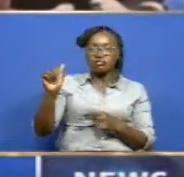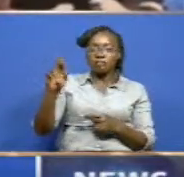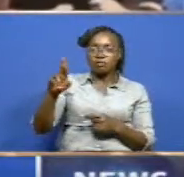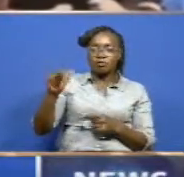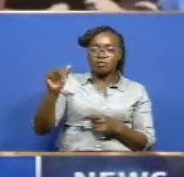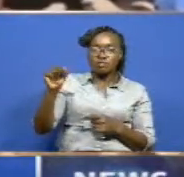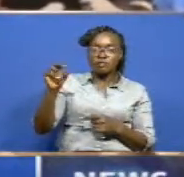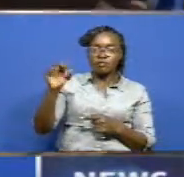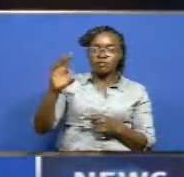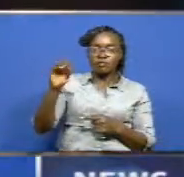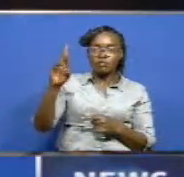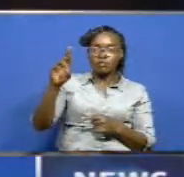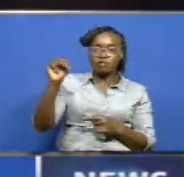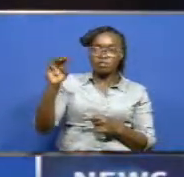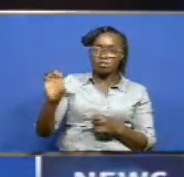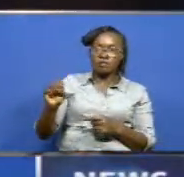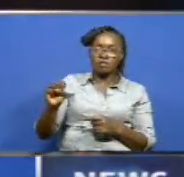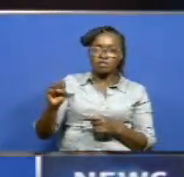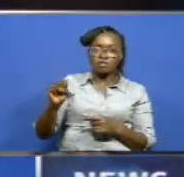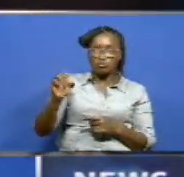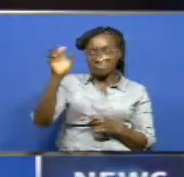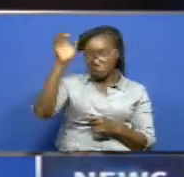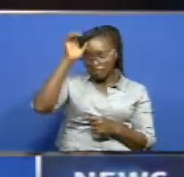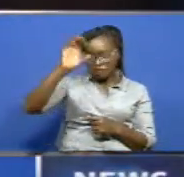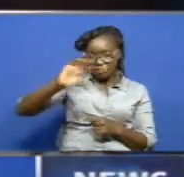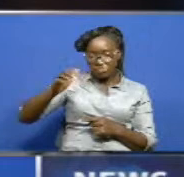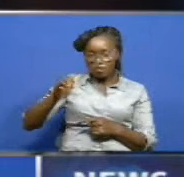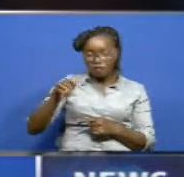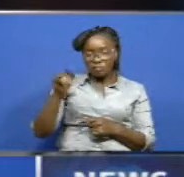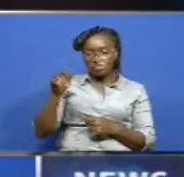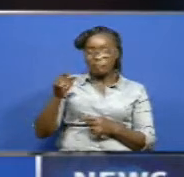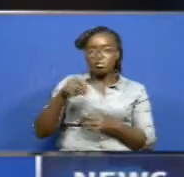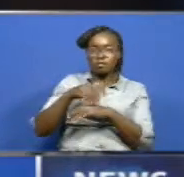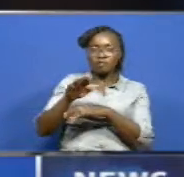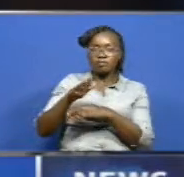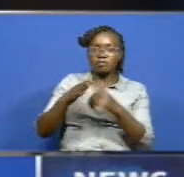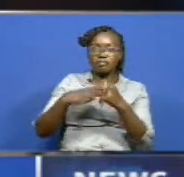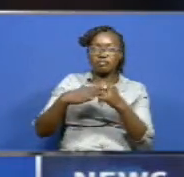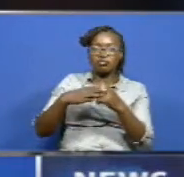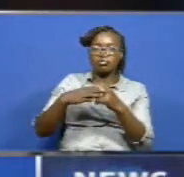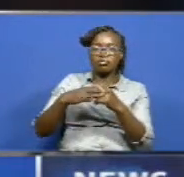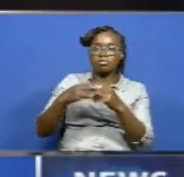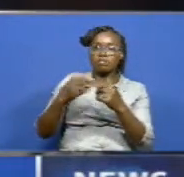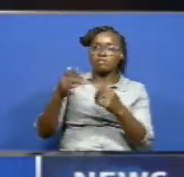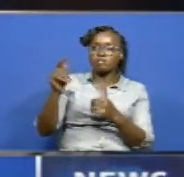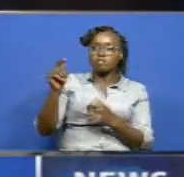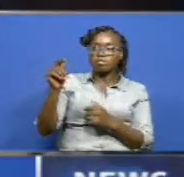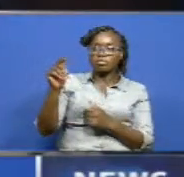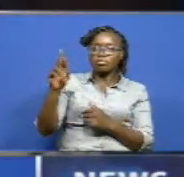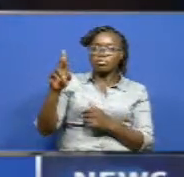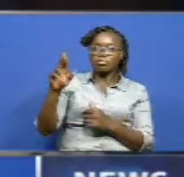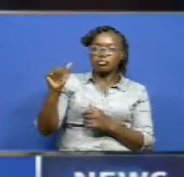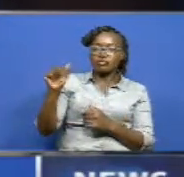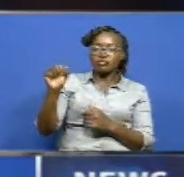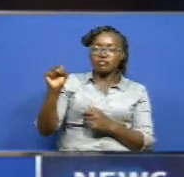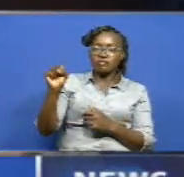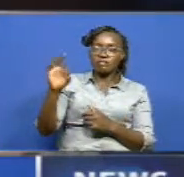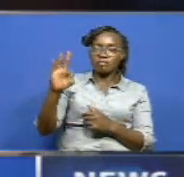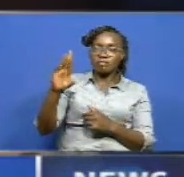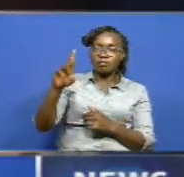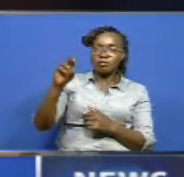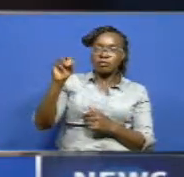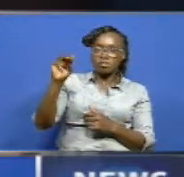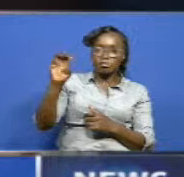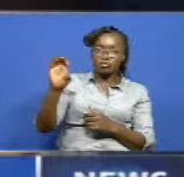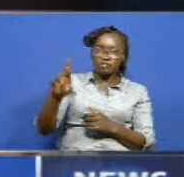Gishu County. Uasin Gishu alone has lost about 9 transformers, and this translates to quite a huge cost, because